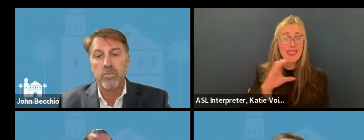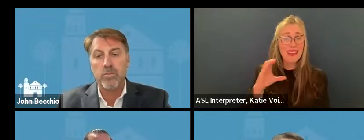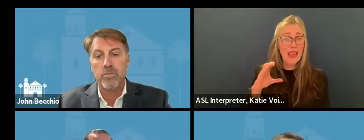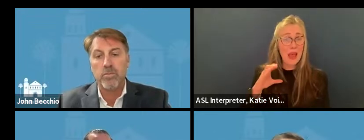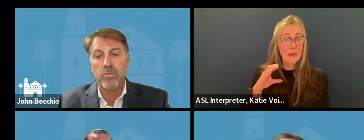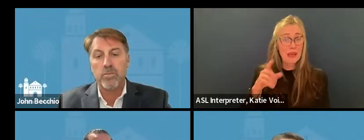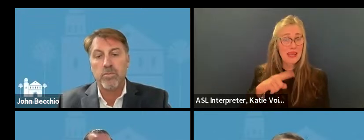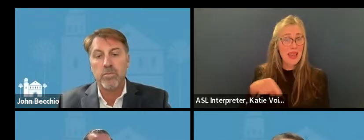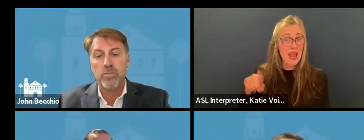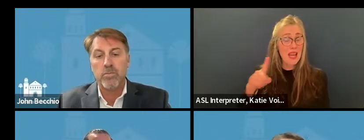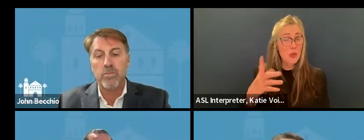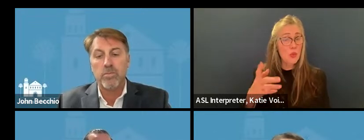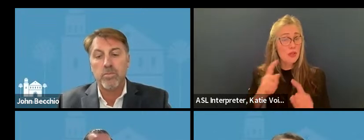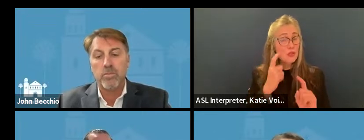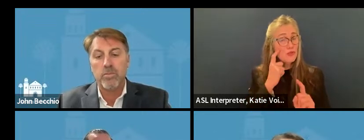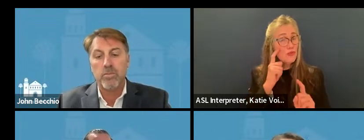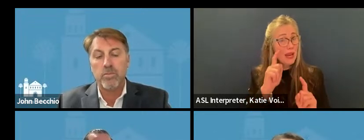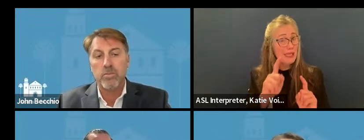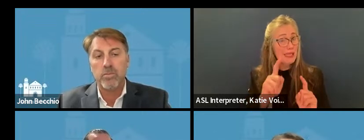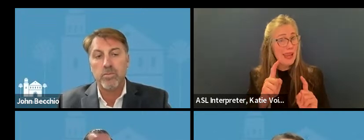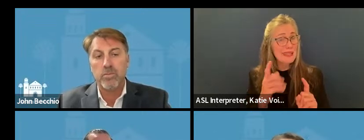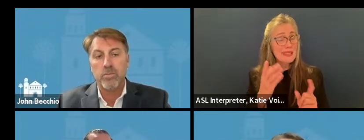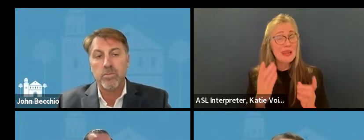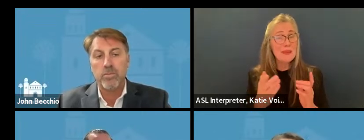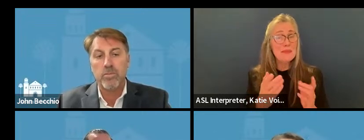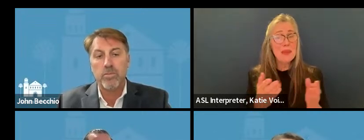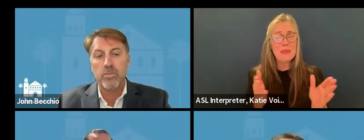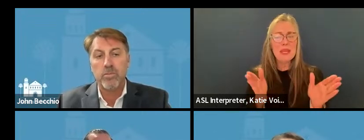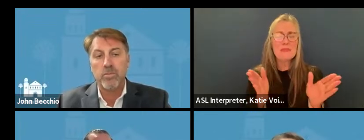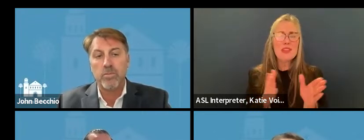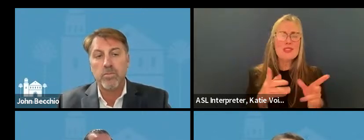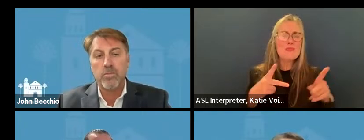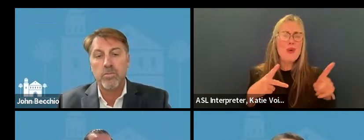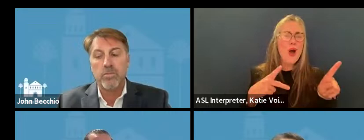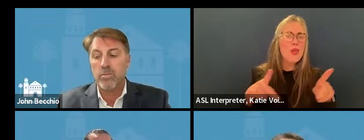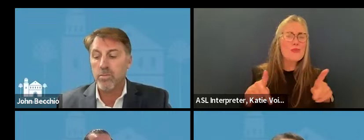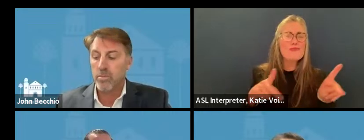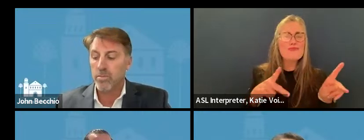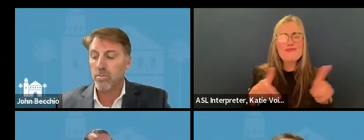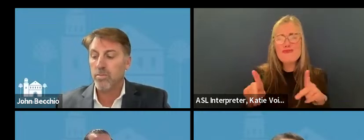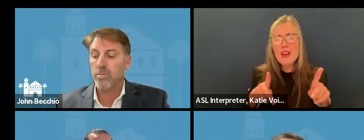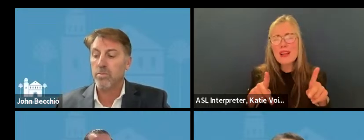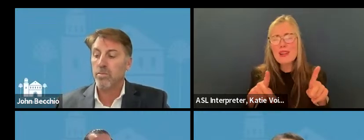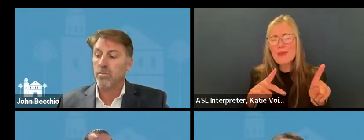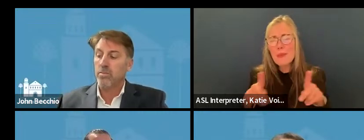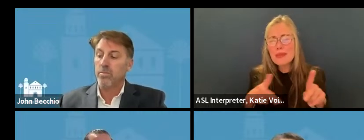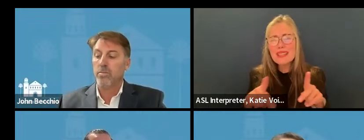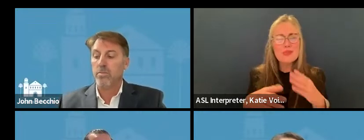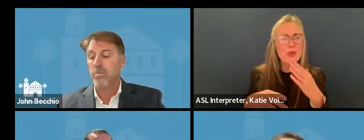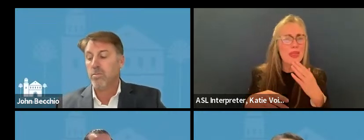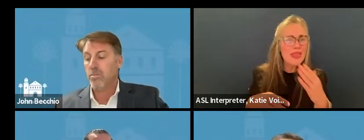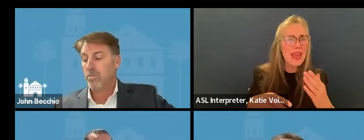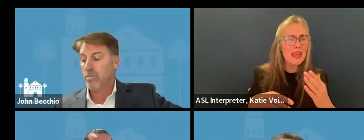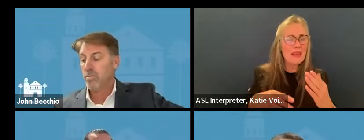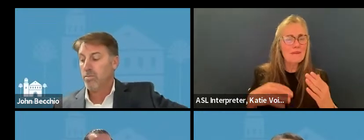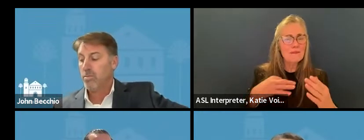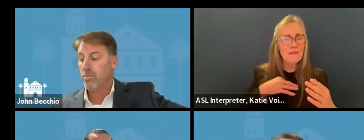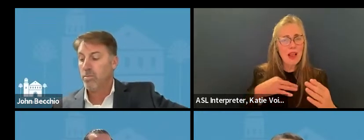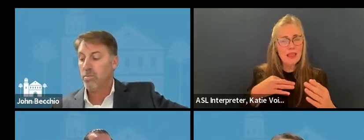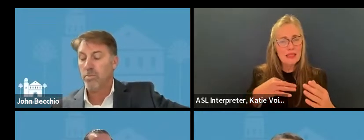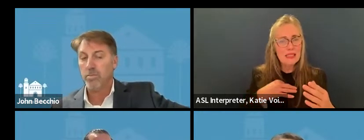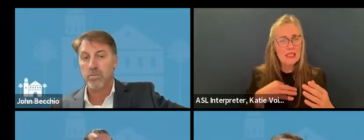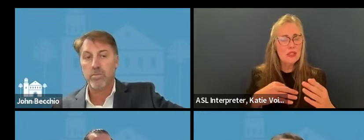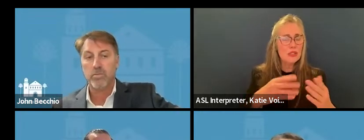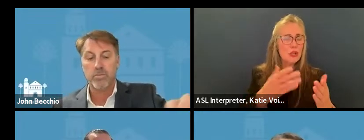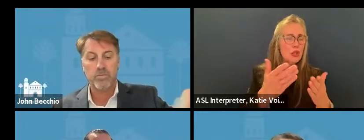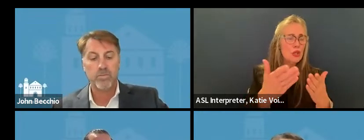example, recognition, a small reception to thank our volunteers, our service organization, our